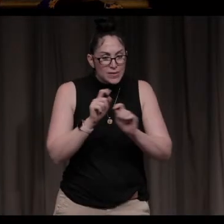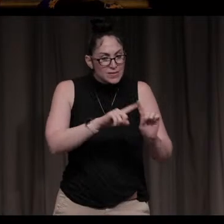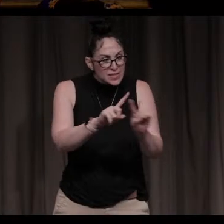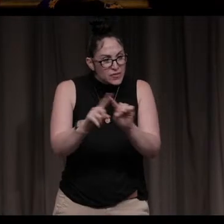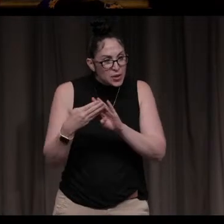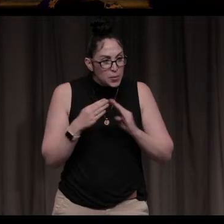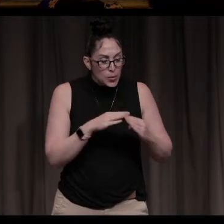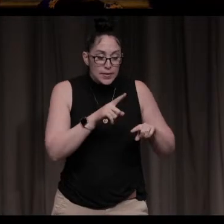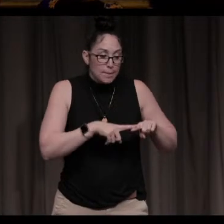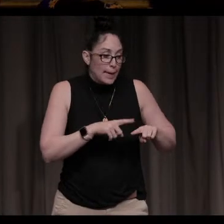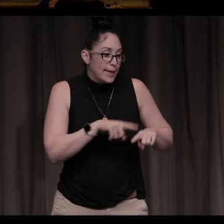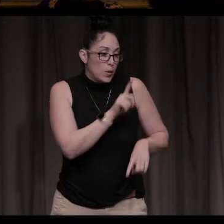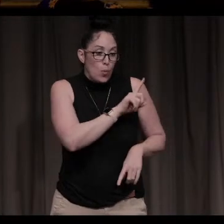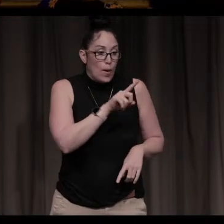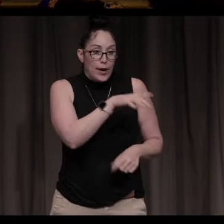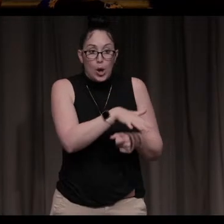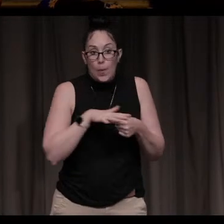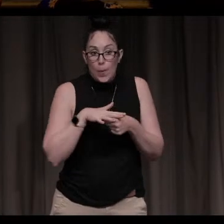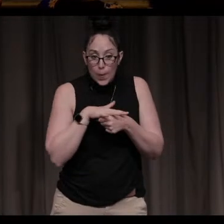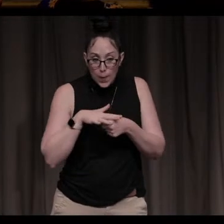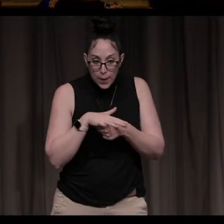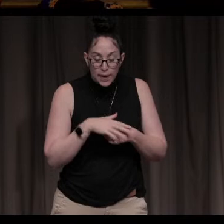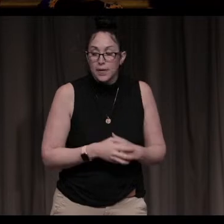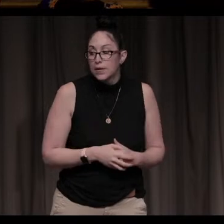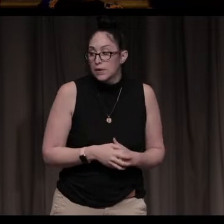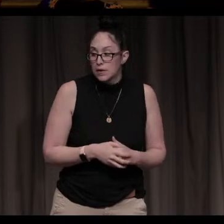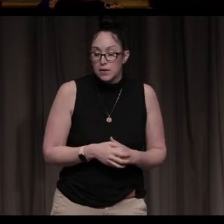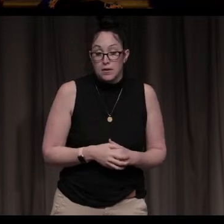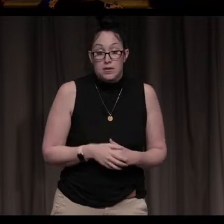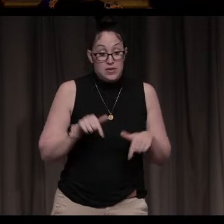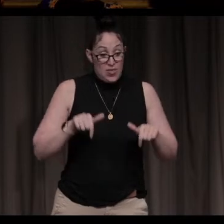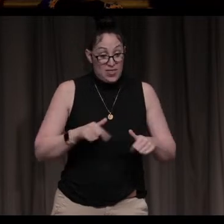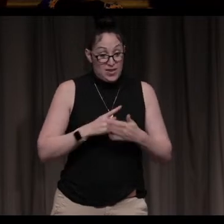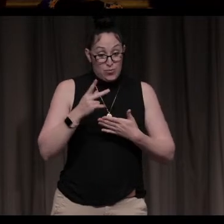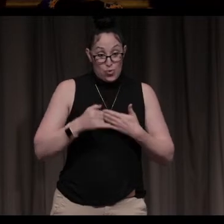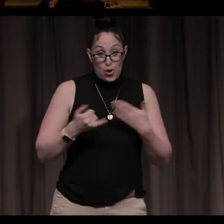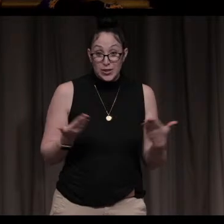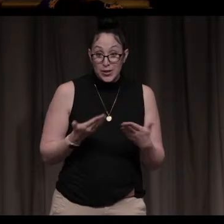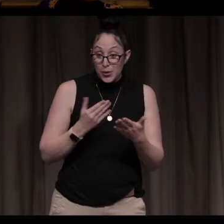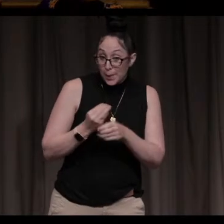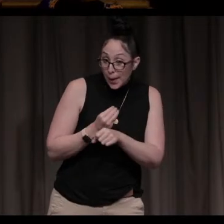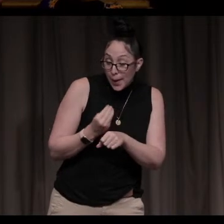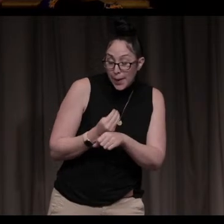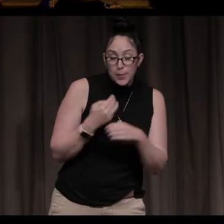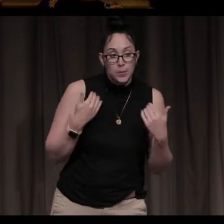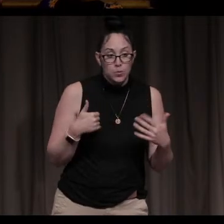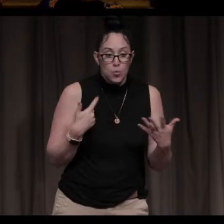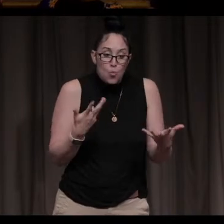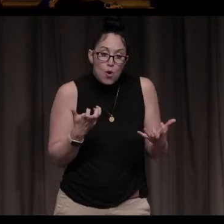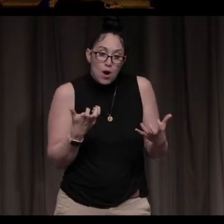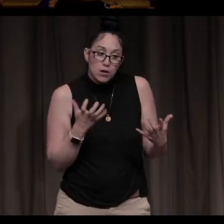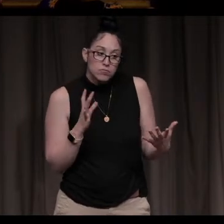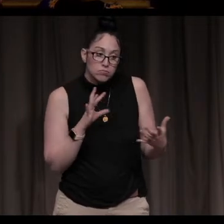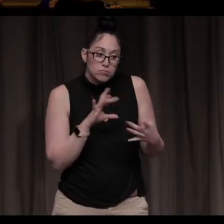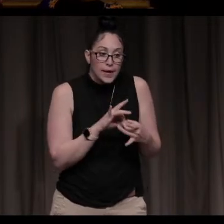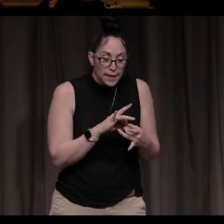depending on where he is. And having his project here in Miami, we really wanted to connect with something site-specific. And that's